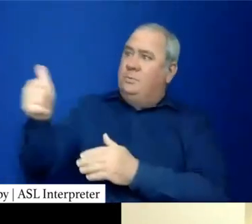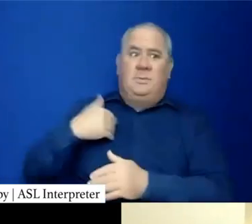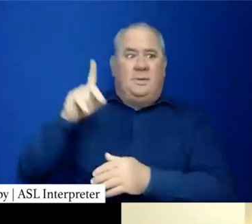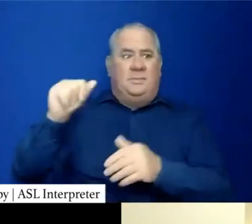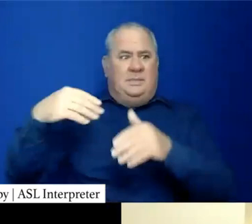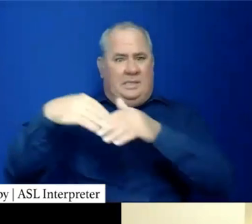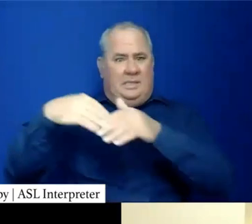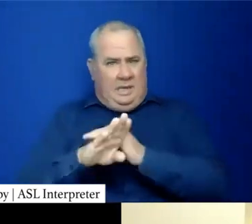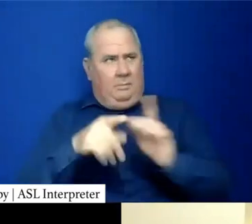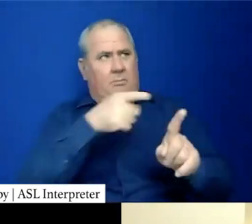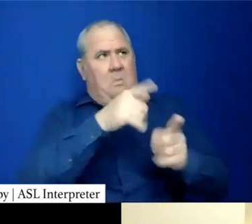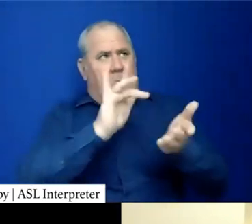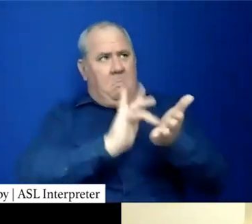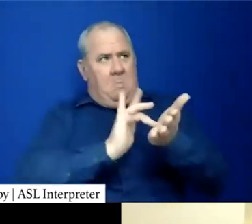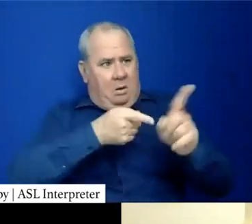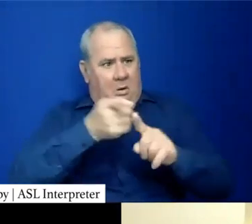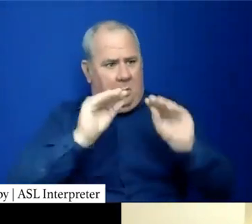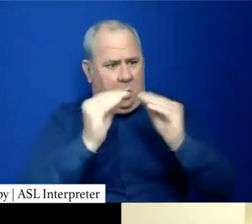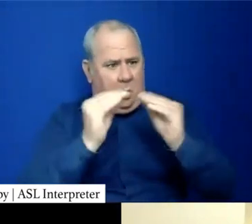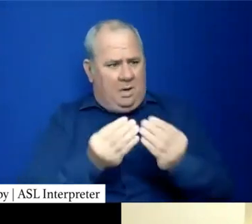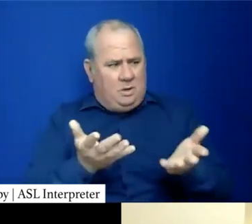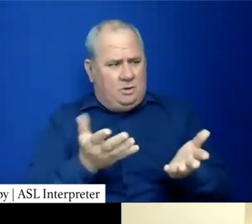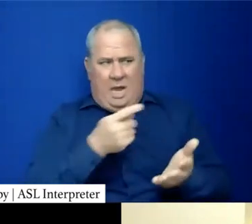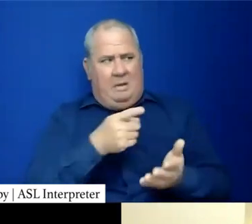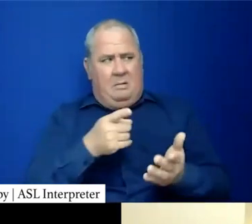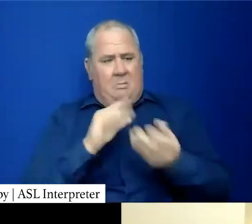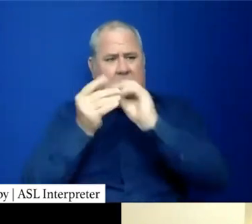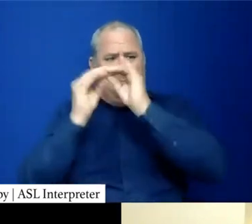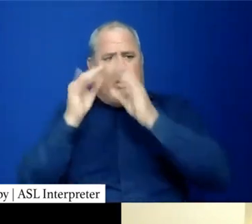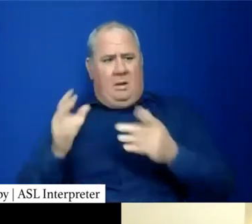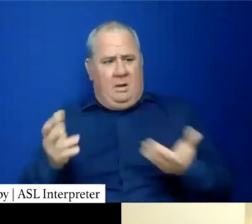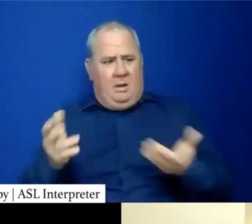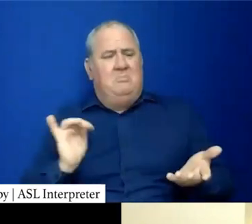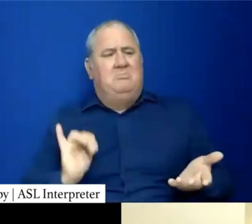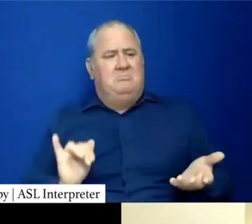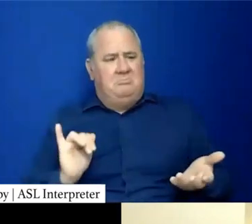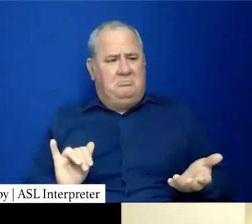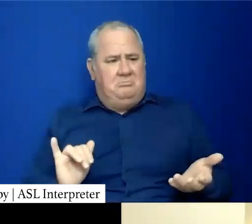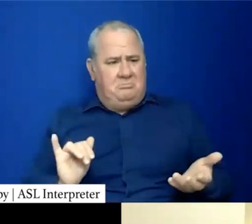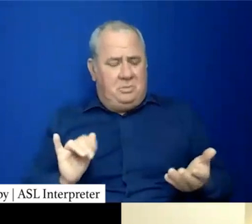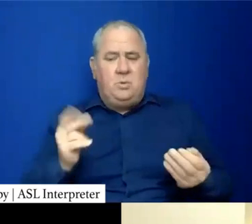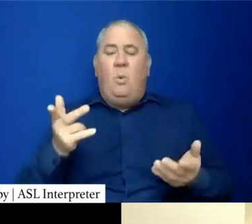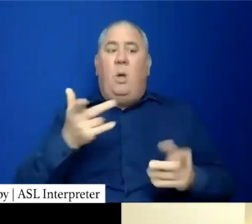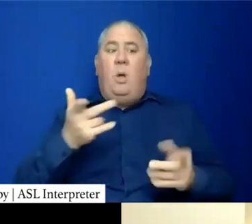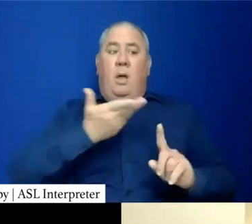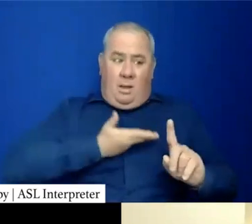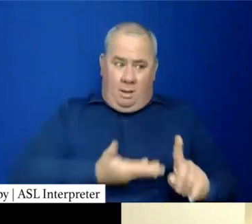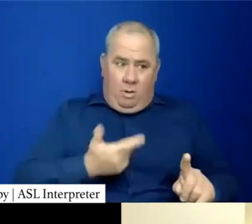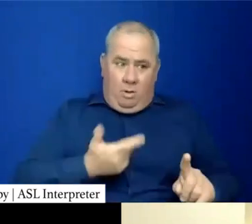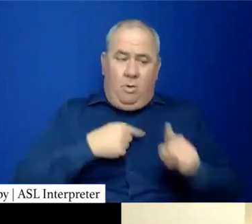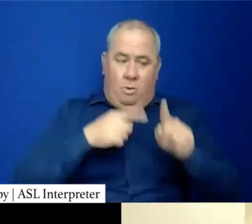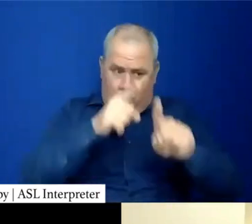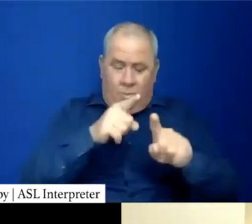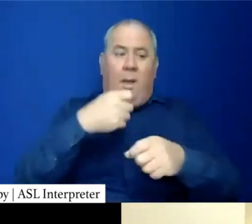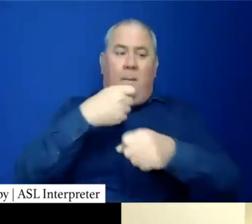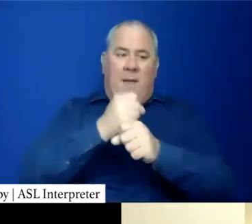really encouraging. And I was the one person hired there to like make culture change to make the organization less ableist. And I couldn't even